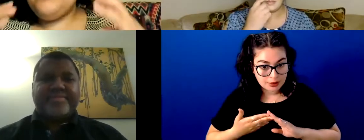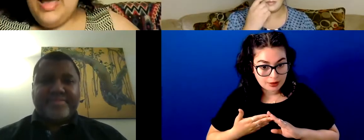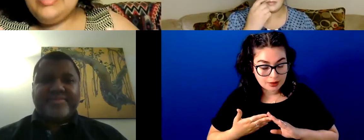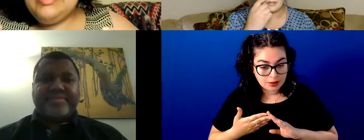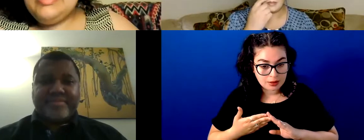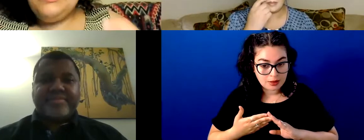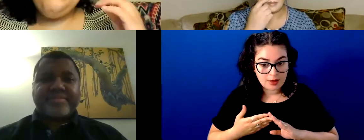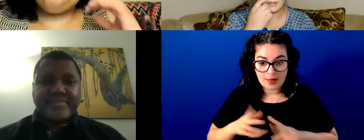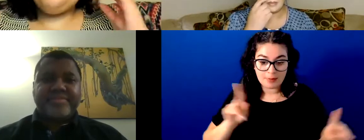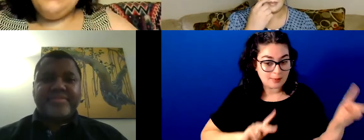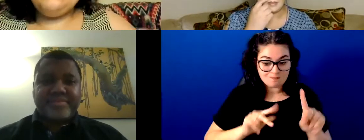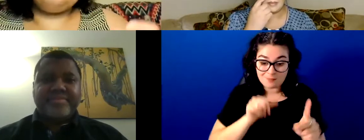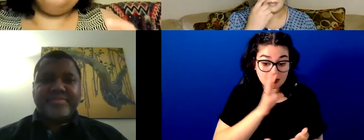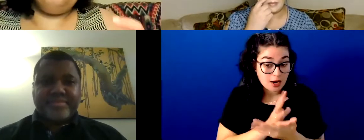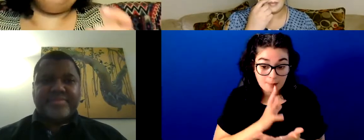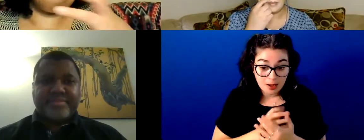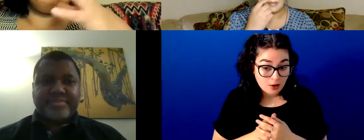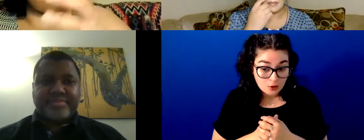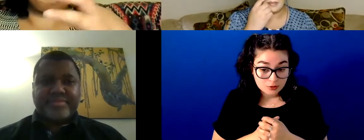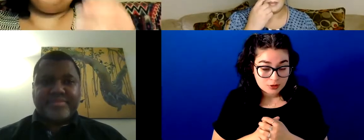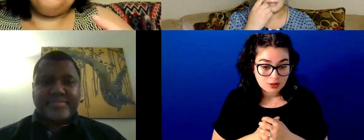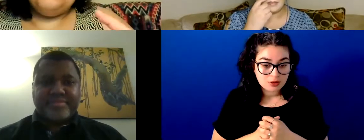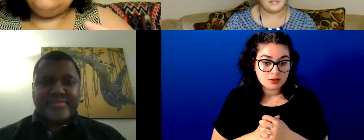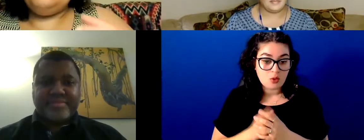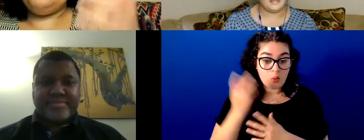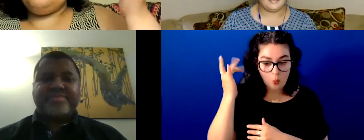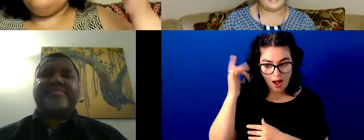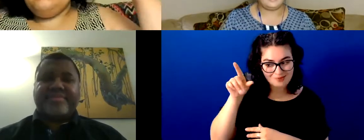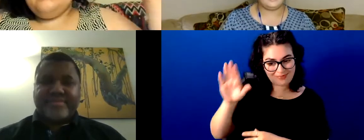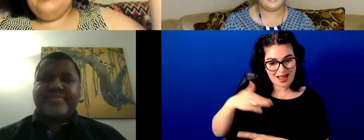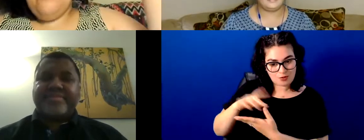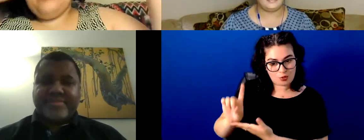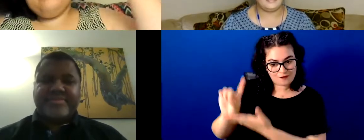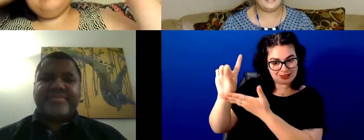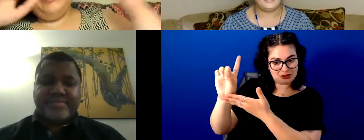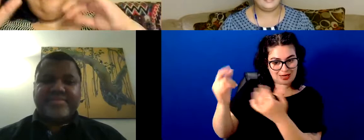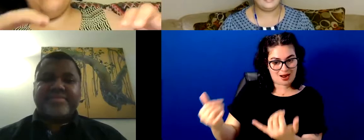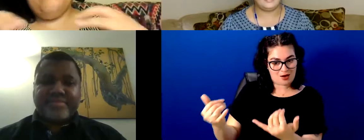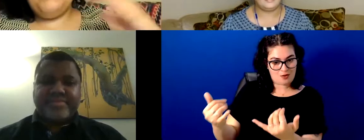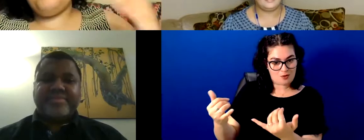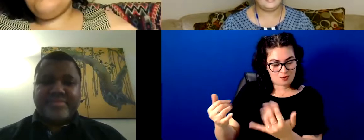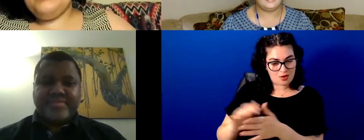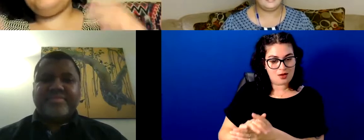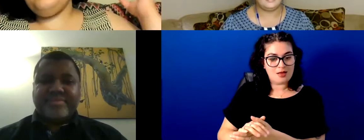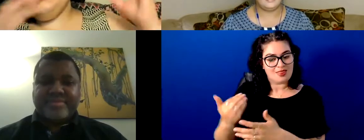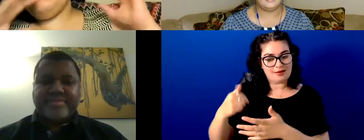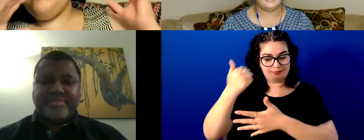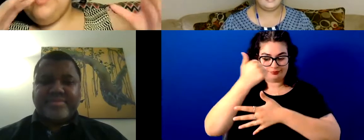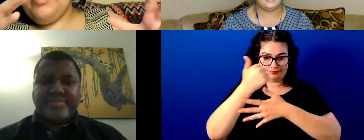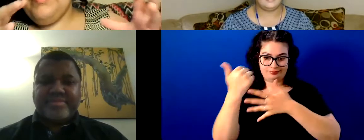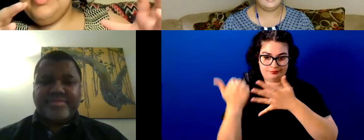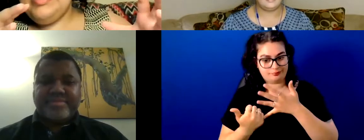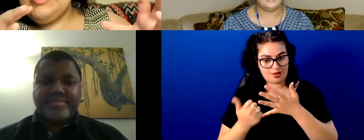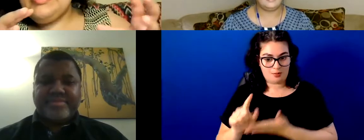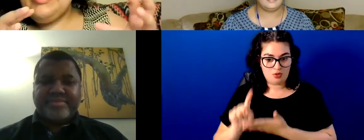being addressed because of the point of privilege of like the tower of like privilege in the